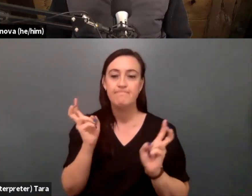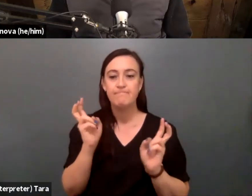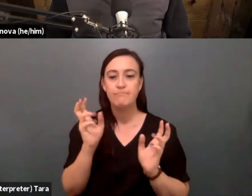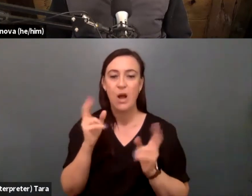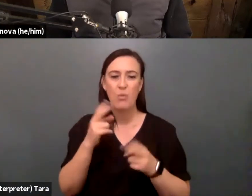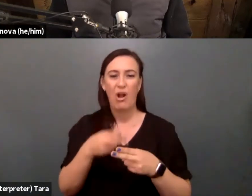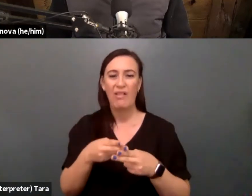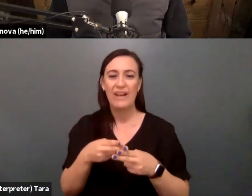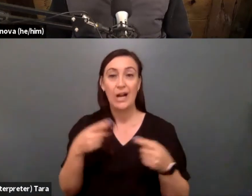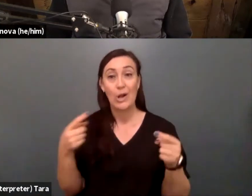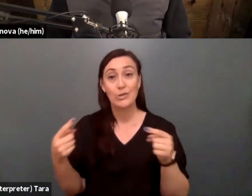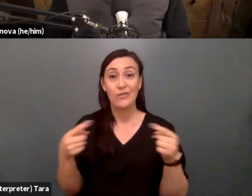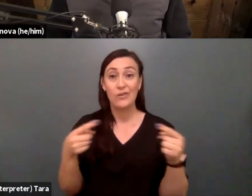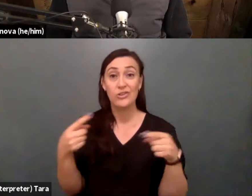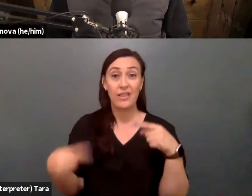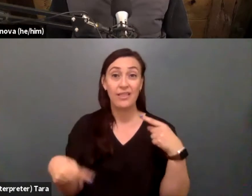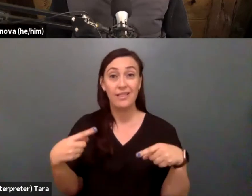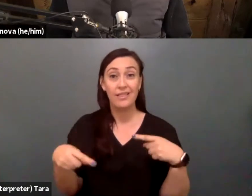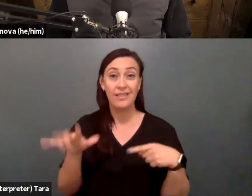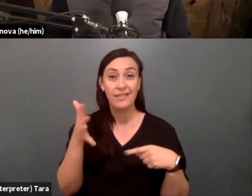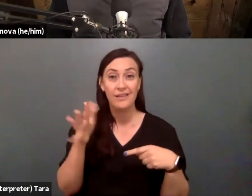a controversial